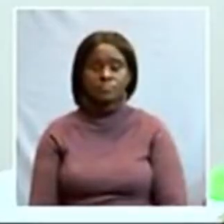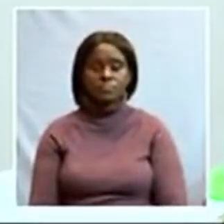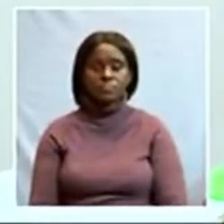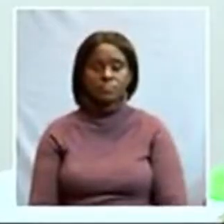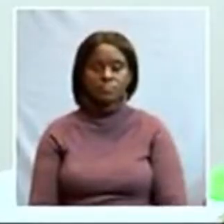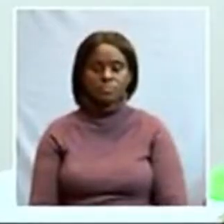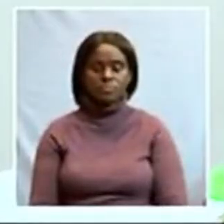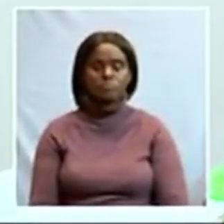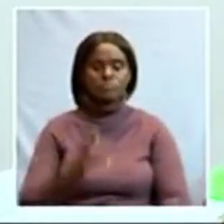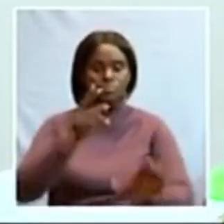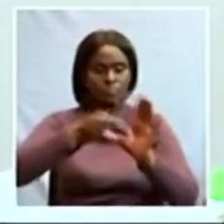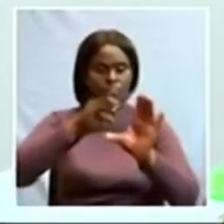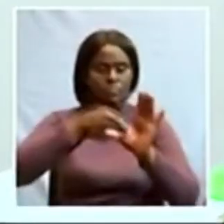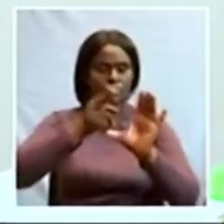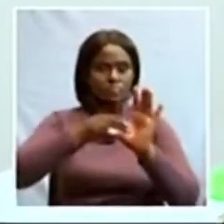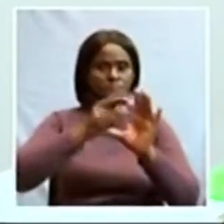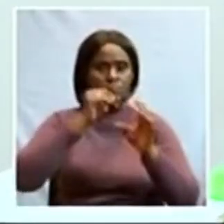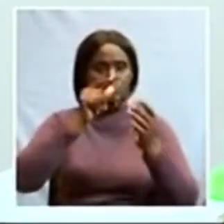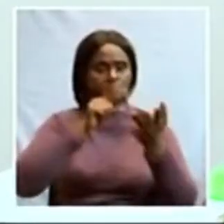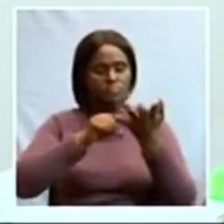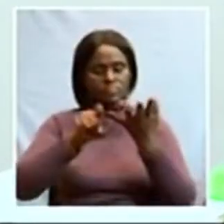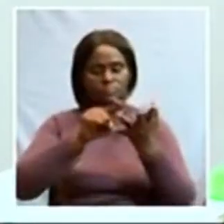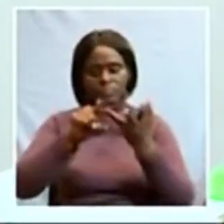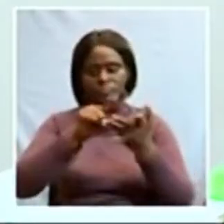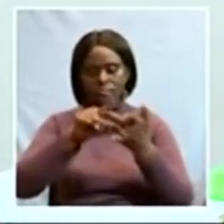Unaccounted for fuel.